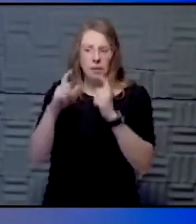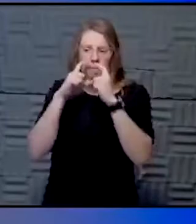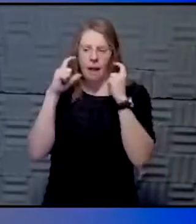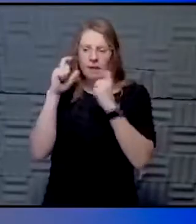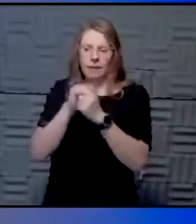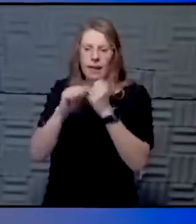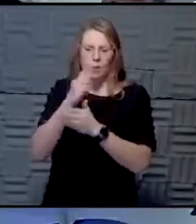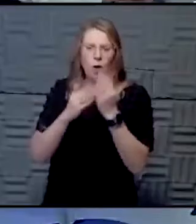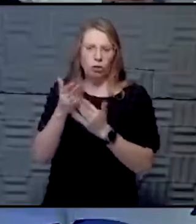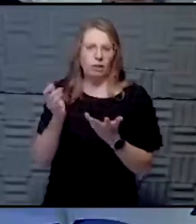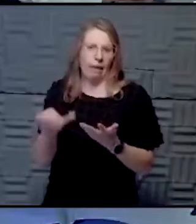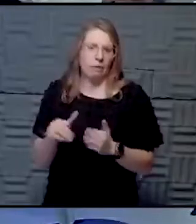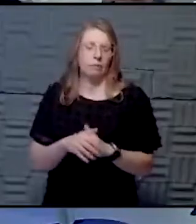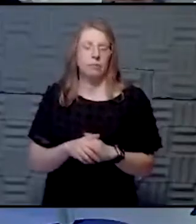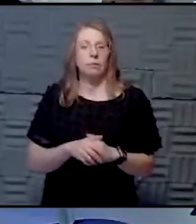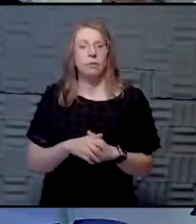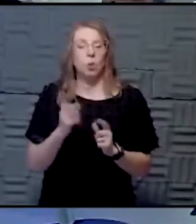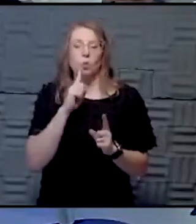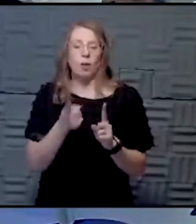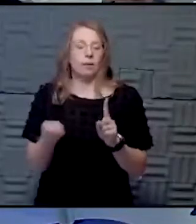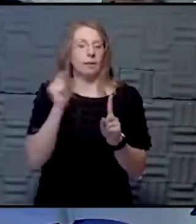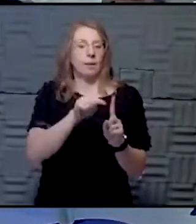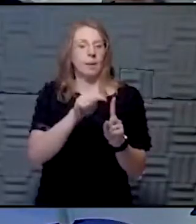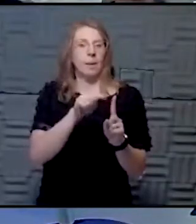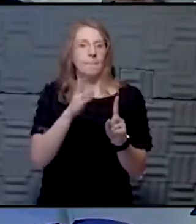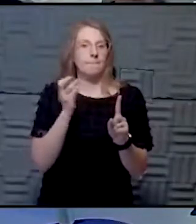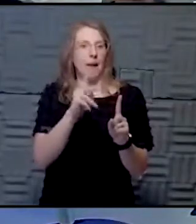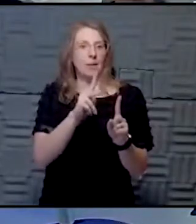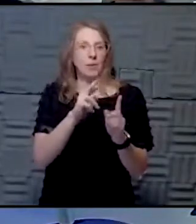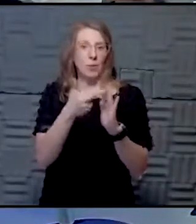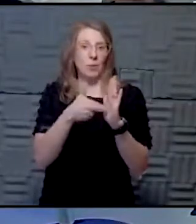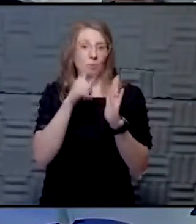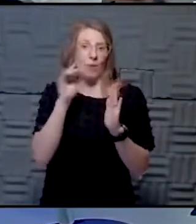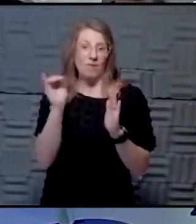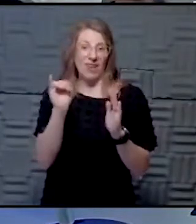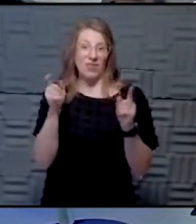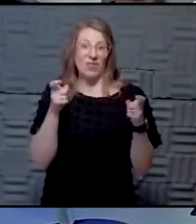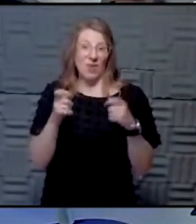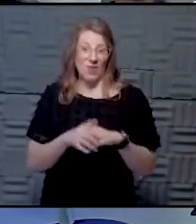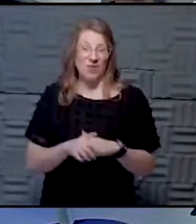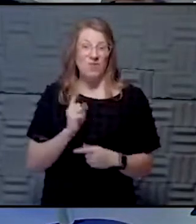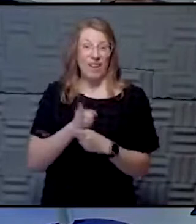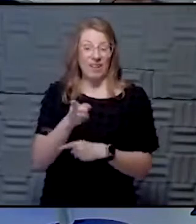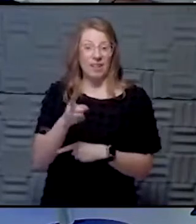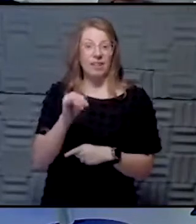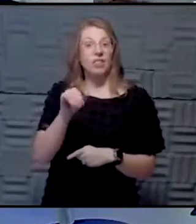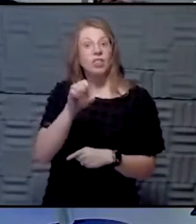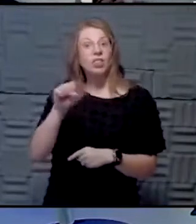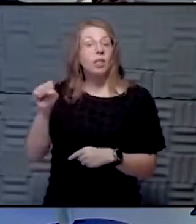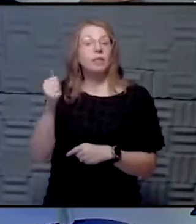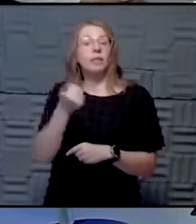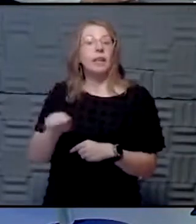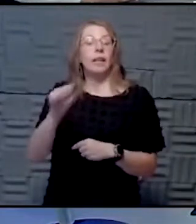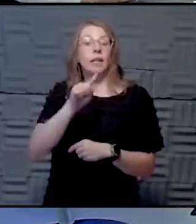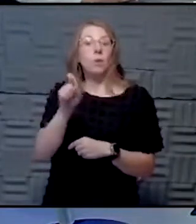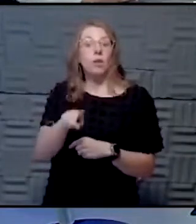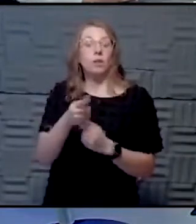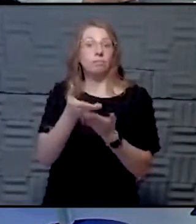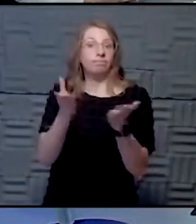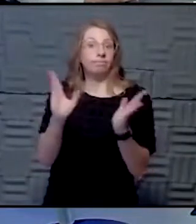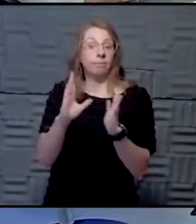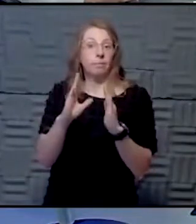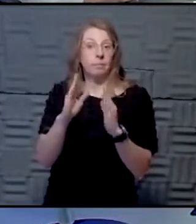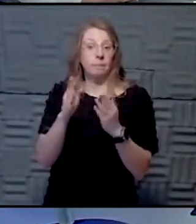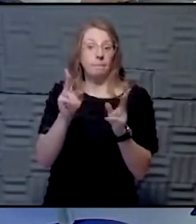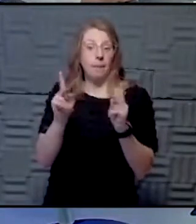things like Yeah. that. So we're back then, Hawkeye, to the rules of infection control. Yeah, absolutely. All right. Let's see, Jess, what questions are out there in the public? Okay, so